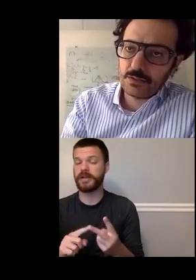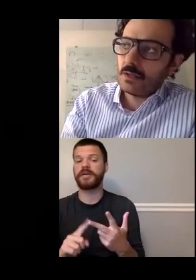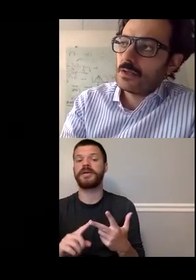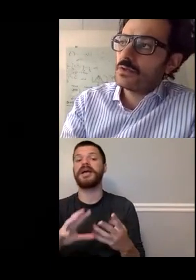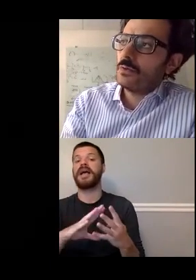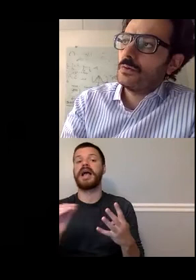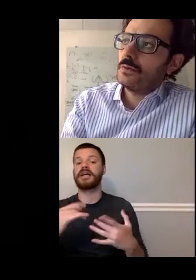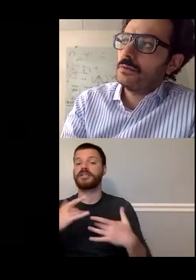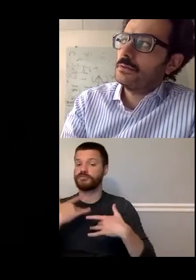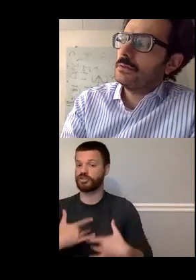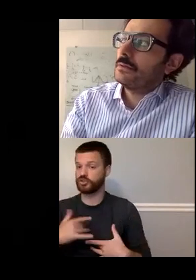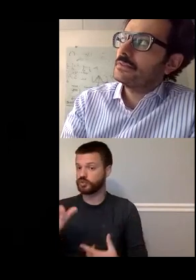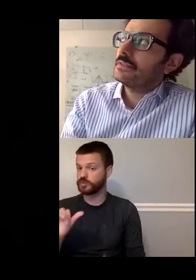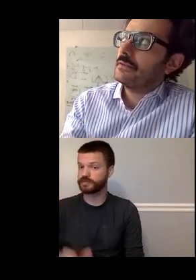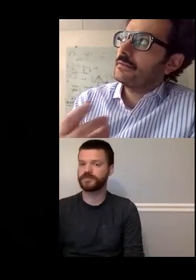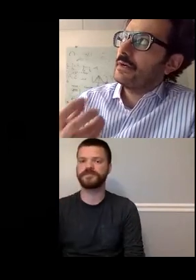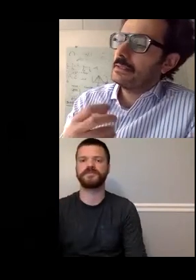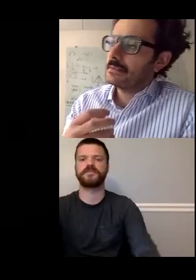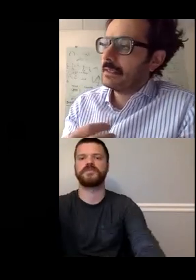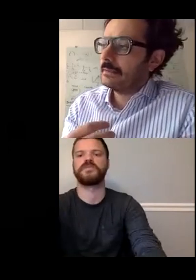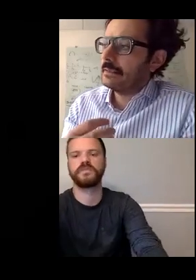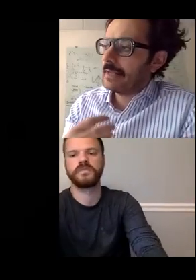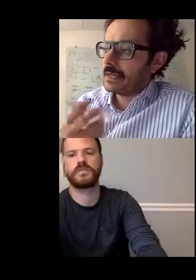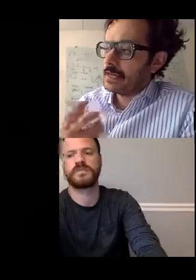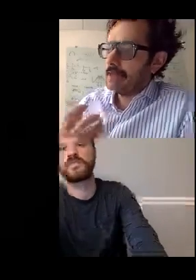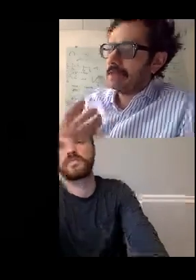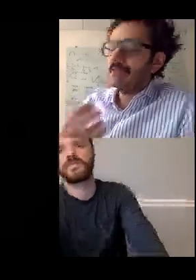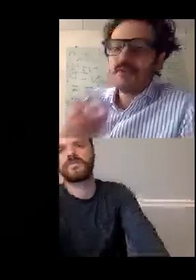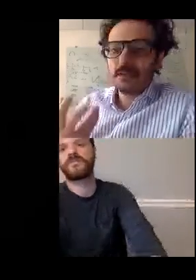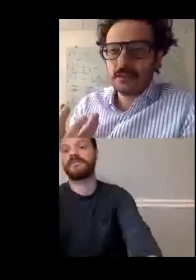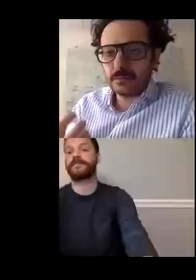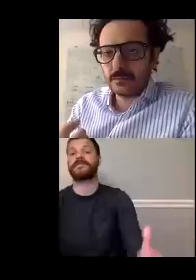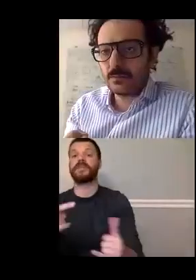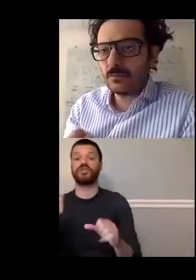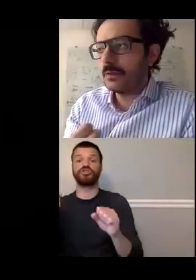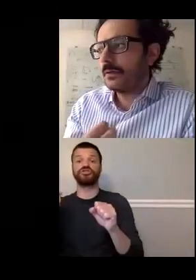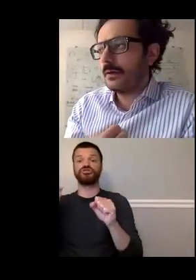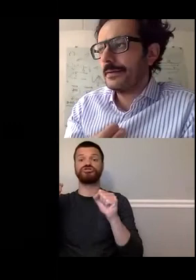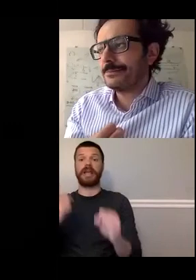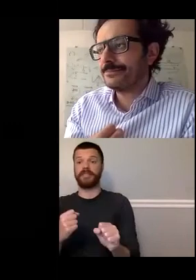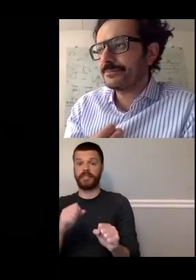depression. So the strength of the finding is that it actually is invariant to